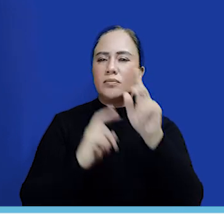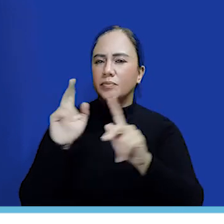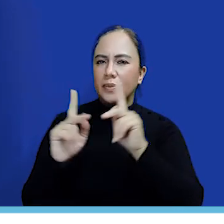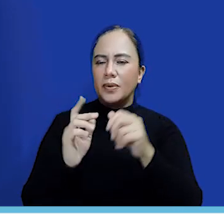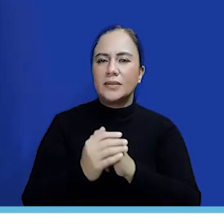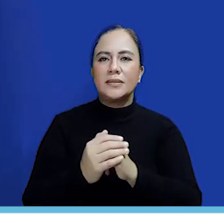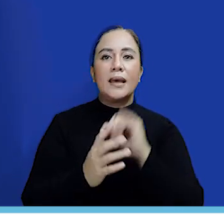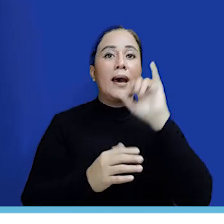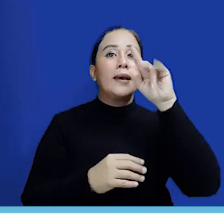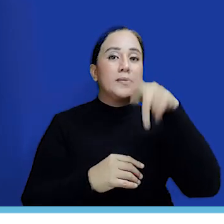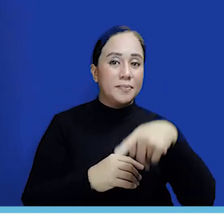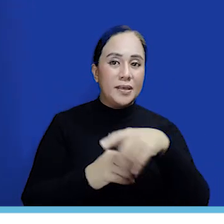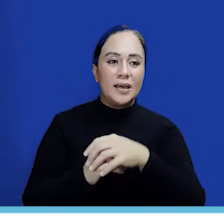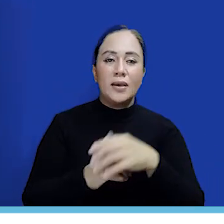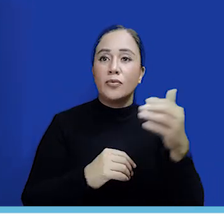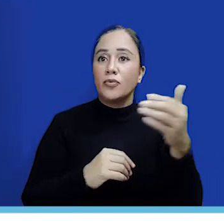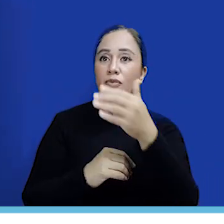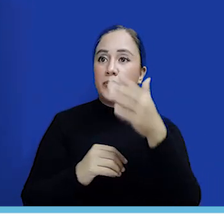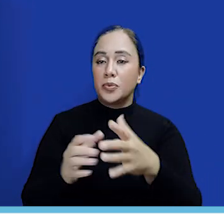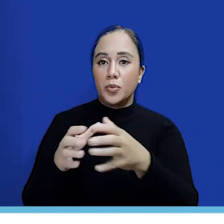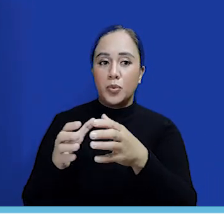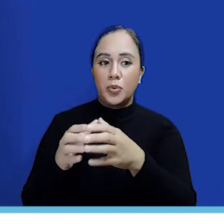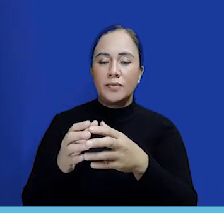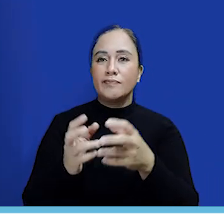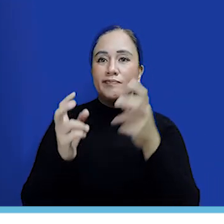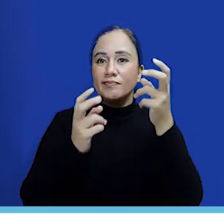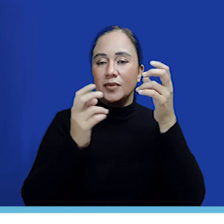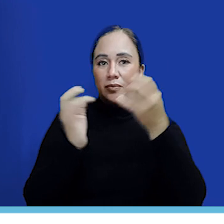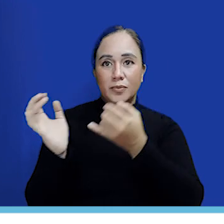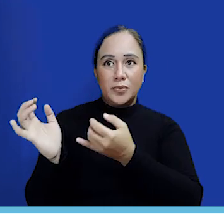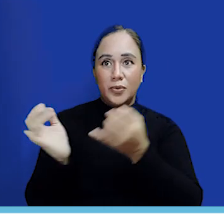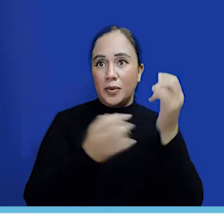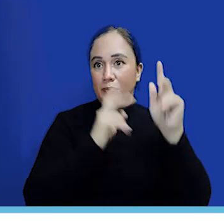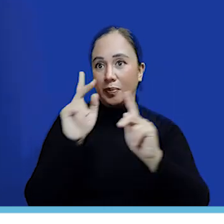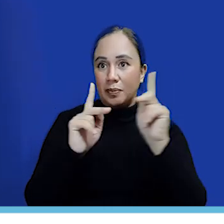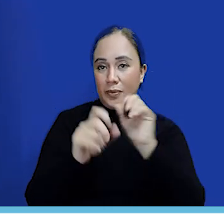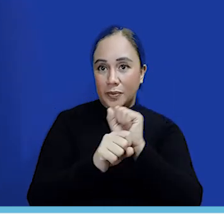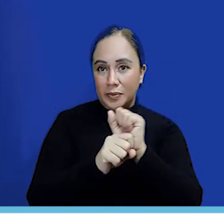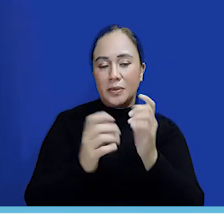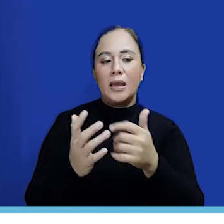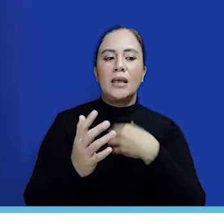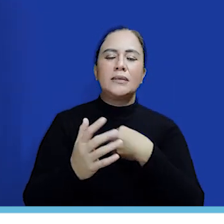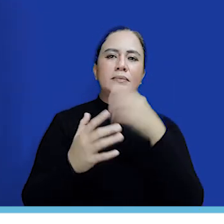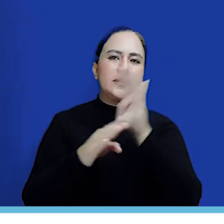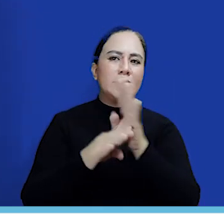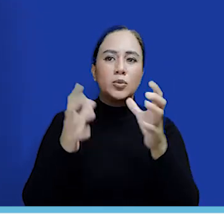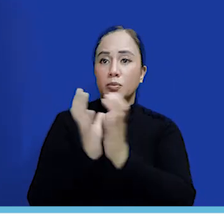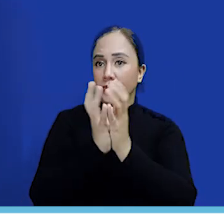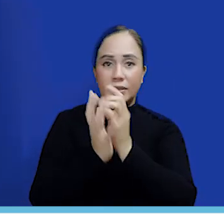people, indigenous people, fisher folks, migrant workers, business community,